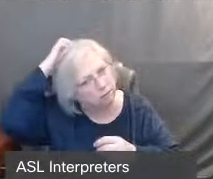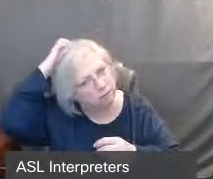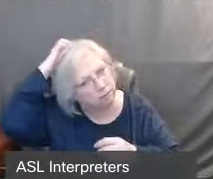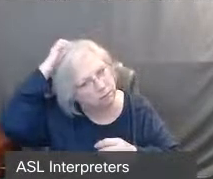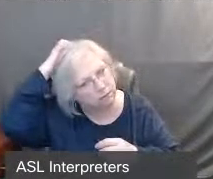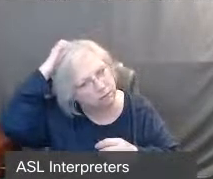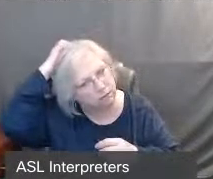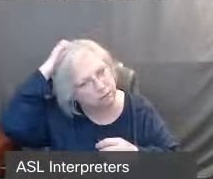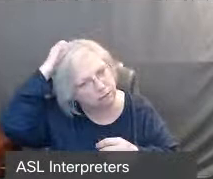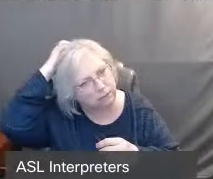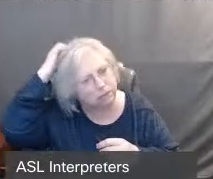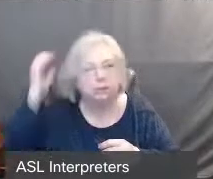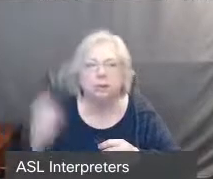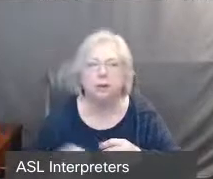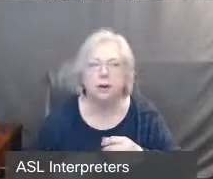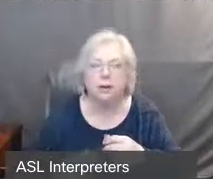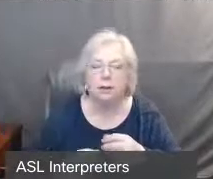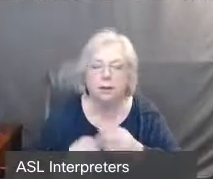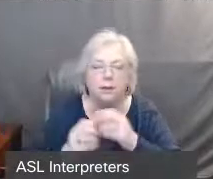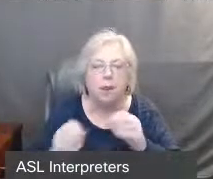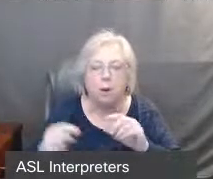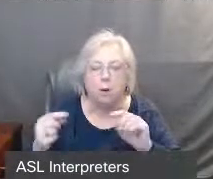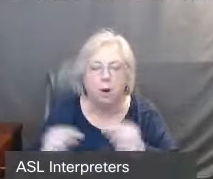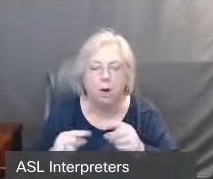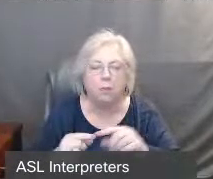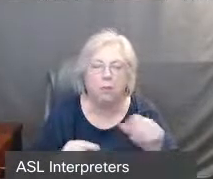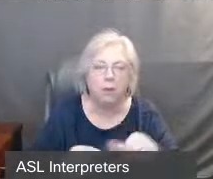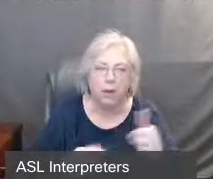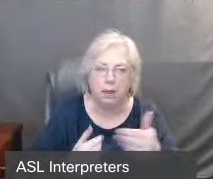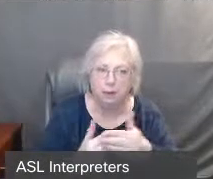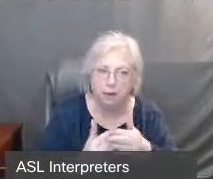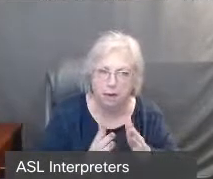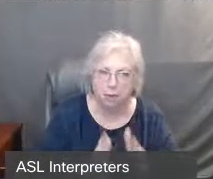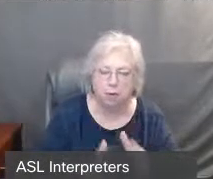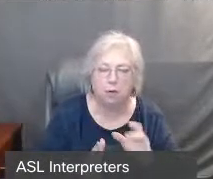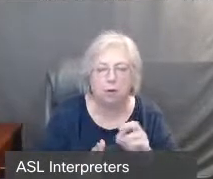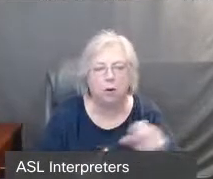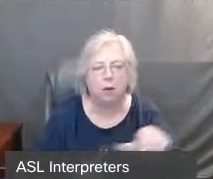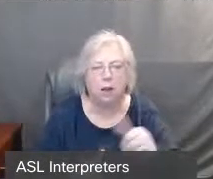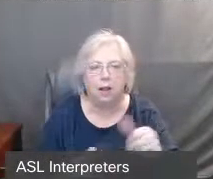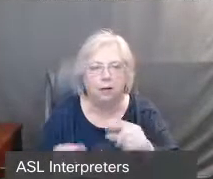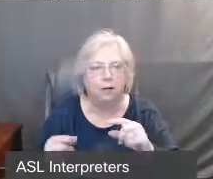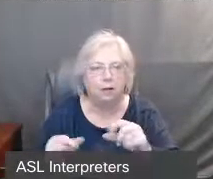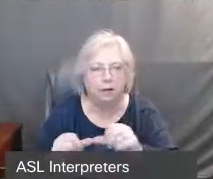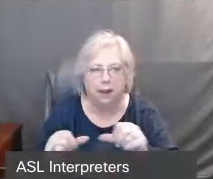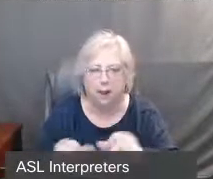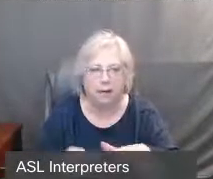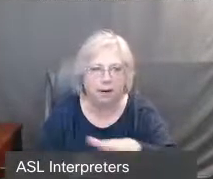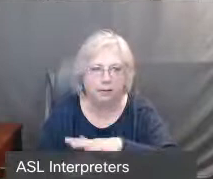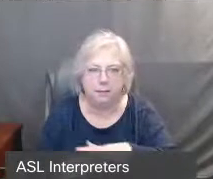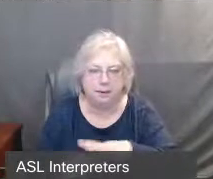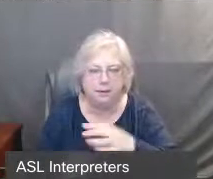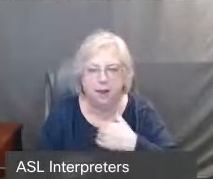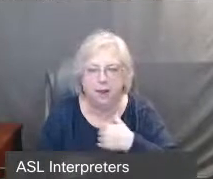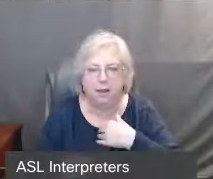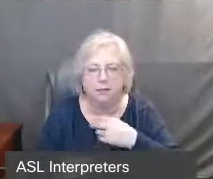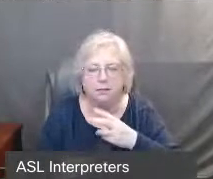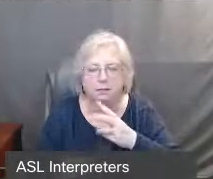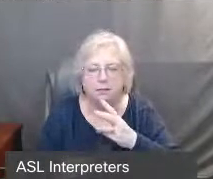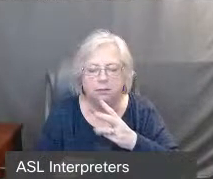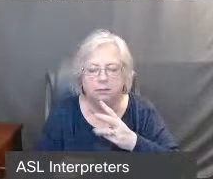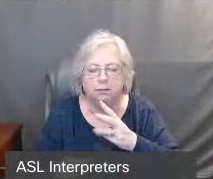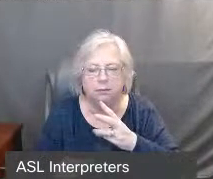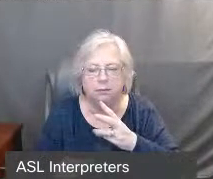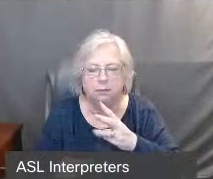there's no harm to other neighbors or other areas to have water placed on them, which